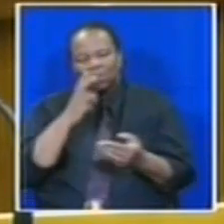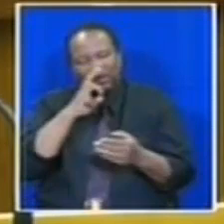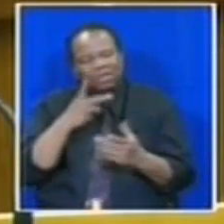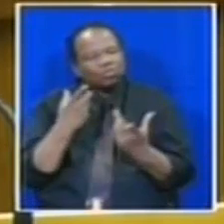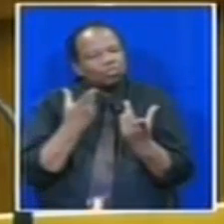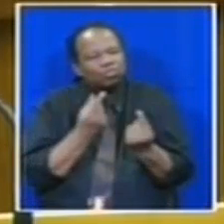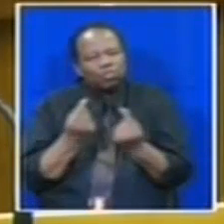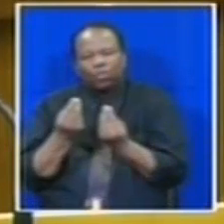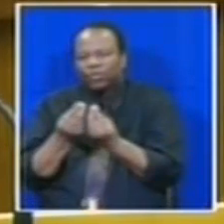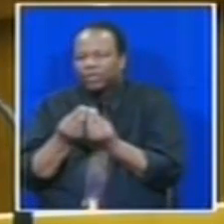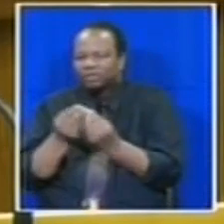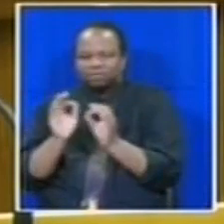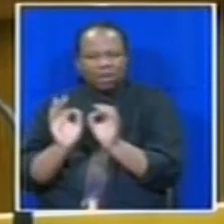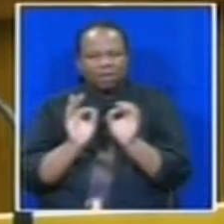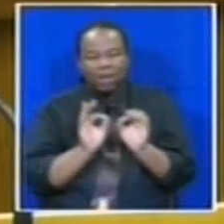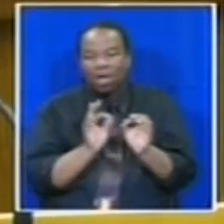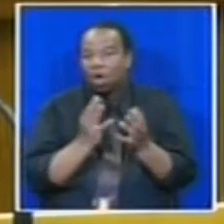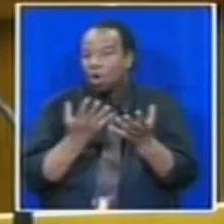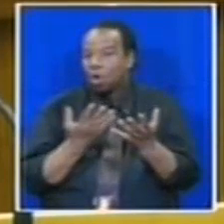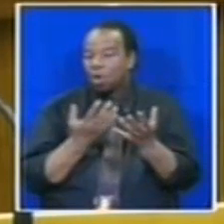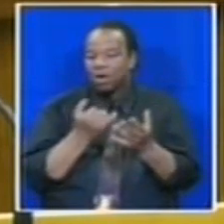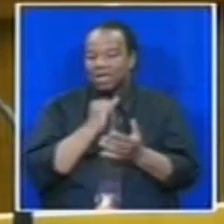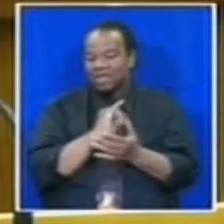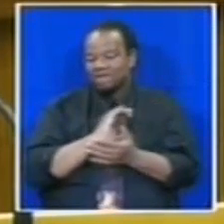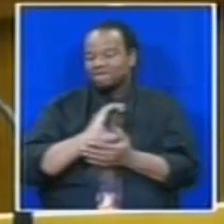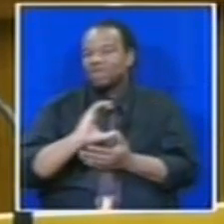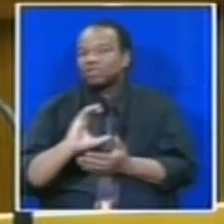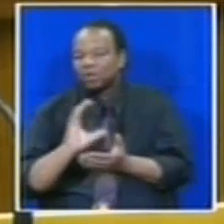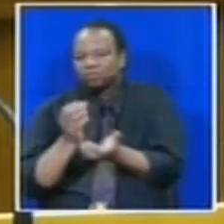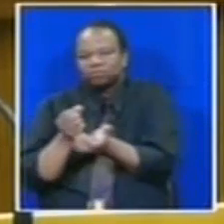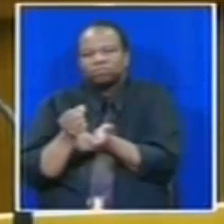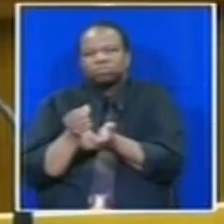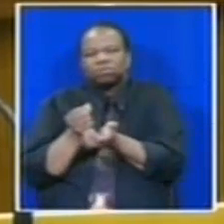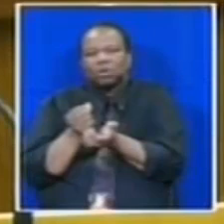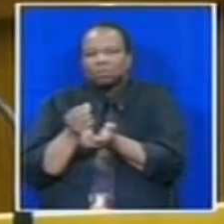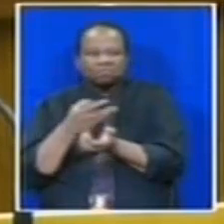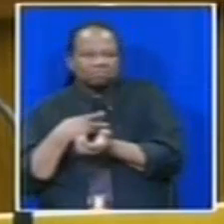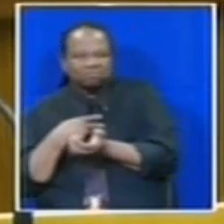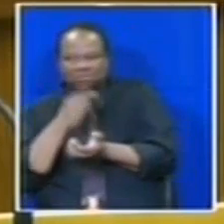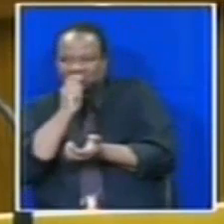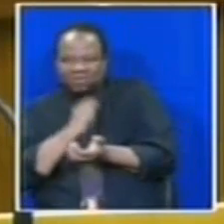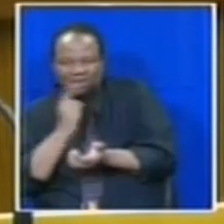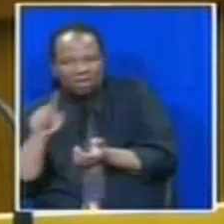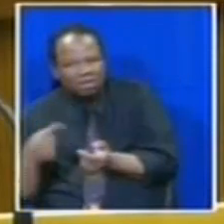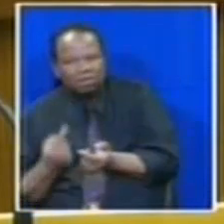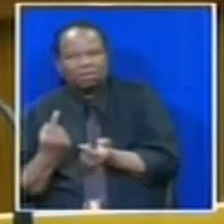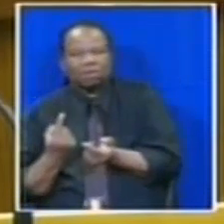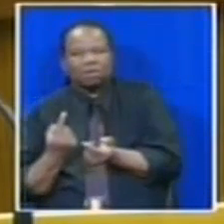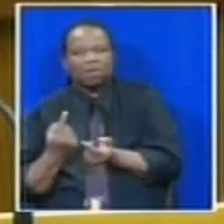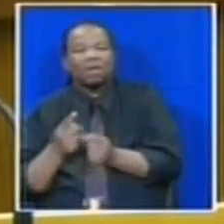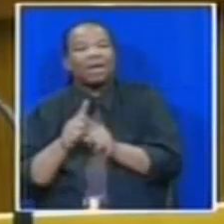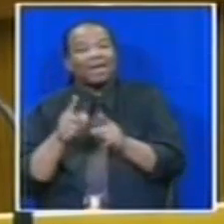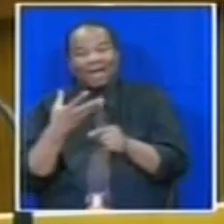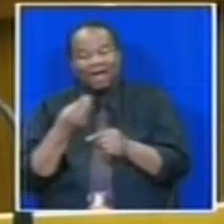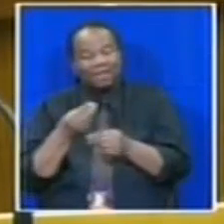earnestly. And investment might be held back by uncertainties and erosion of trust. Vested interests, which is natural in